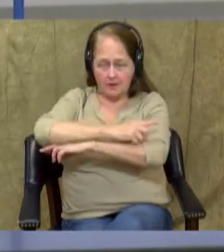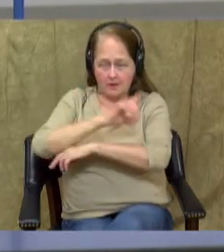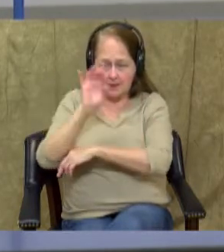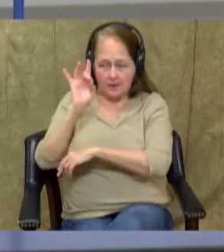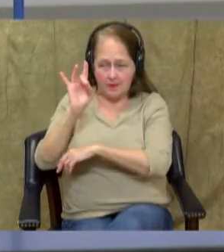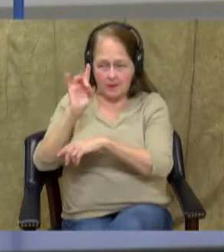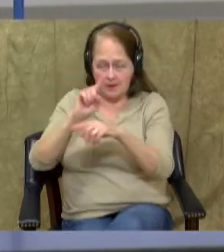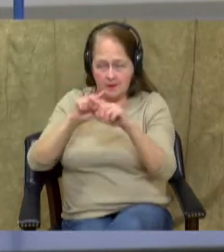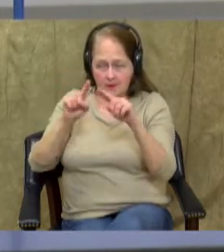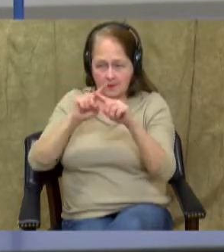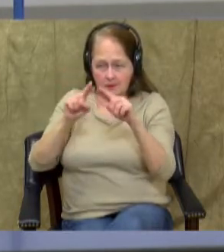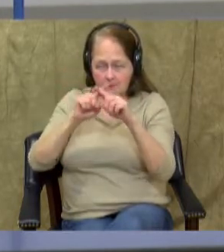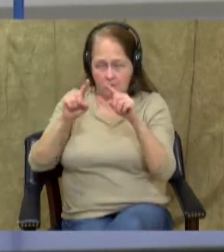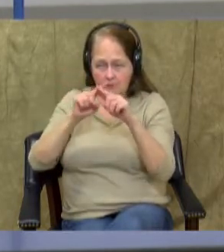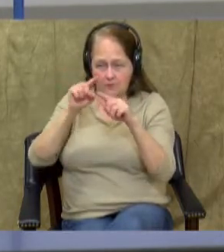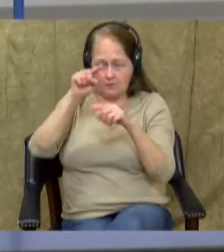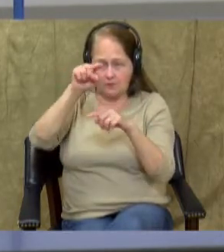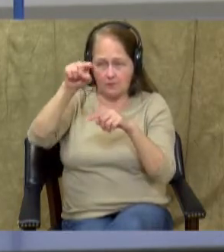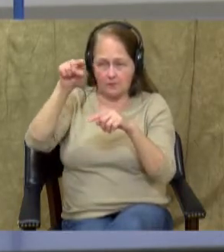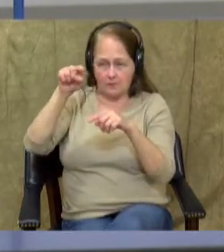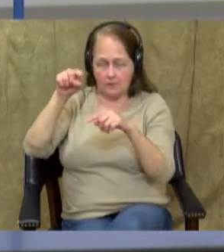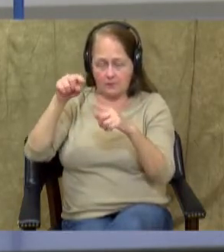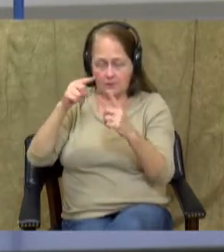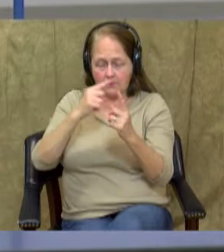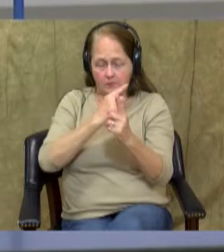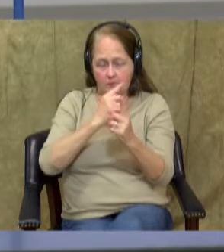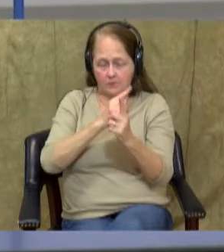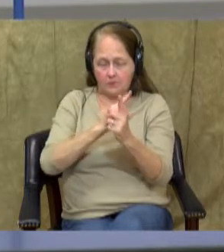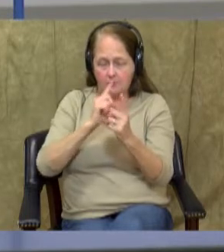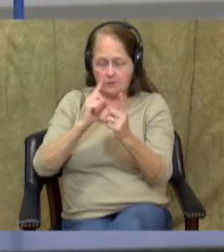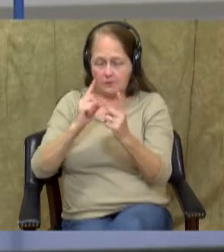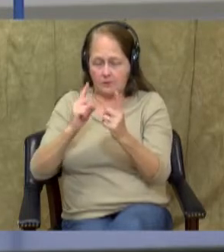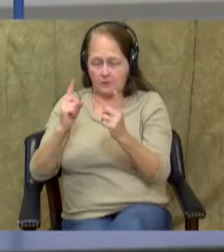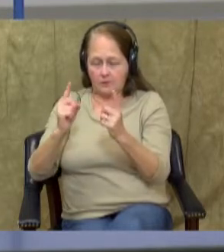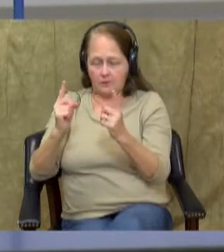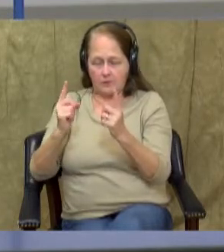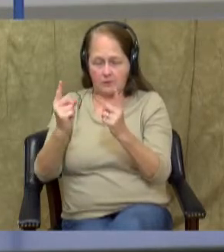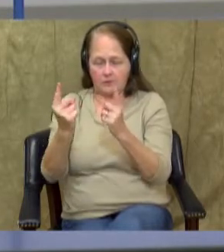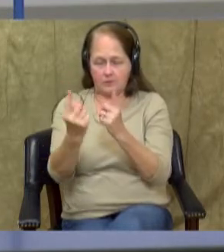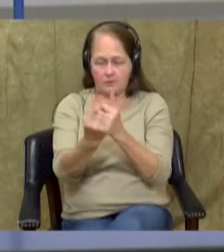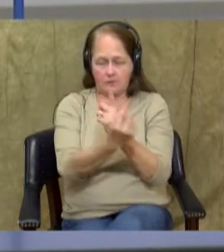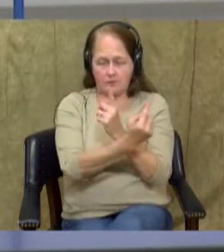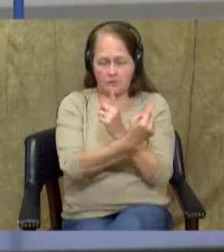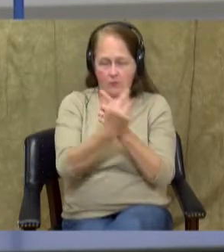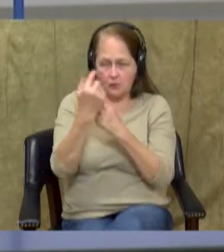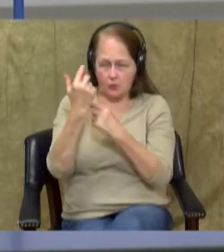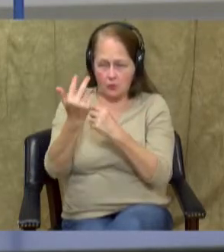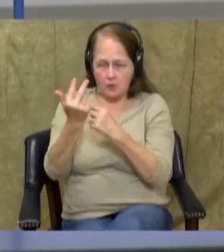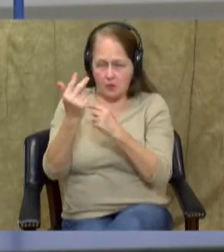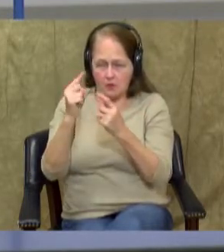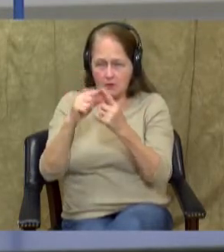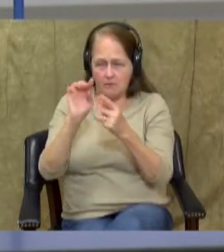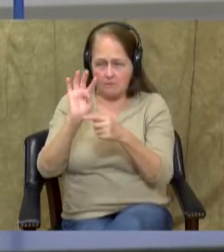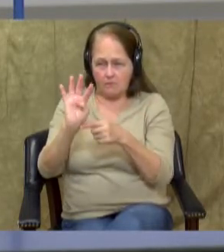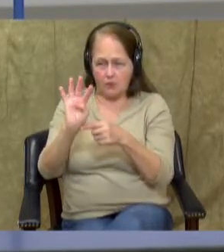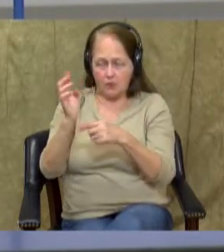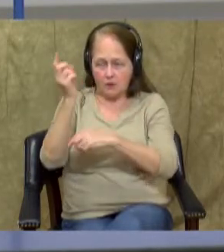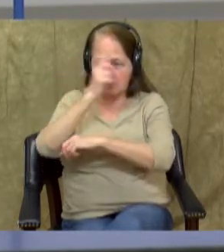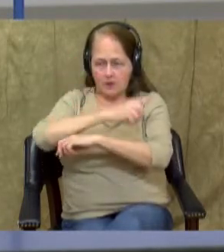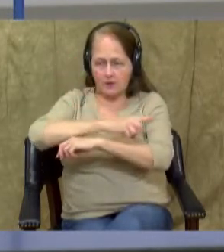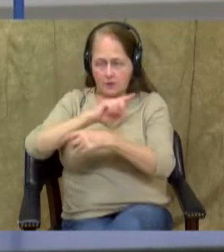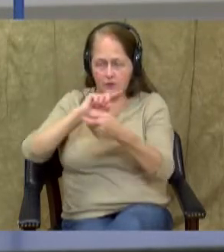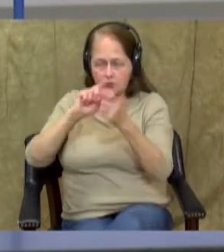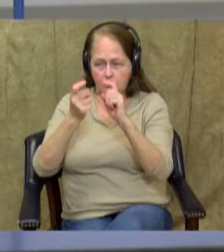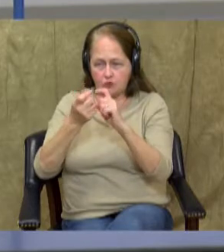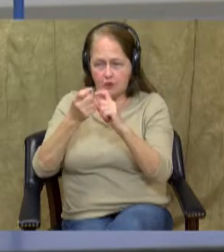eight different positions, you can see that it takes 3 to 4 days for it to change phases of the moon. So